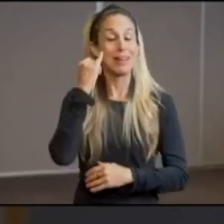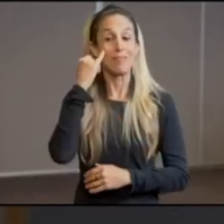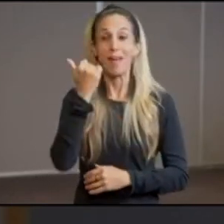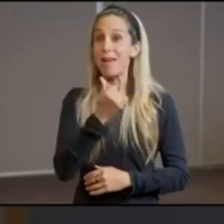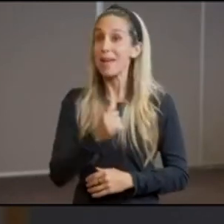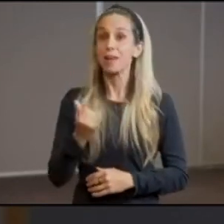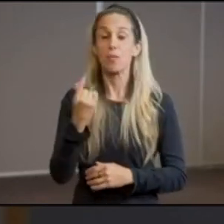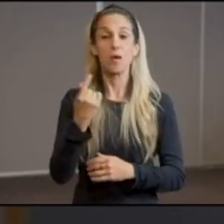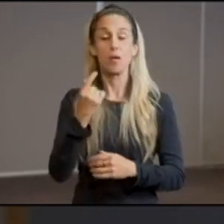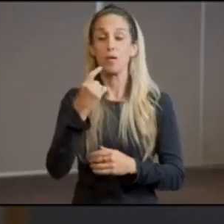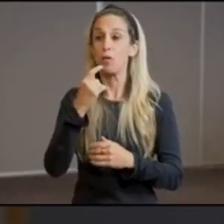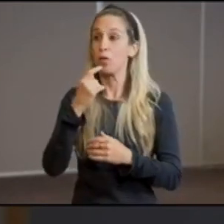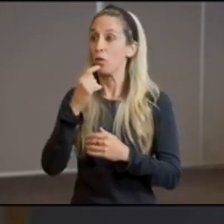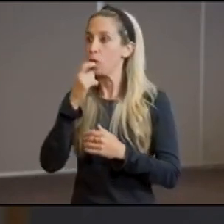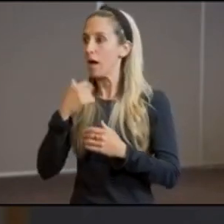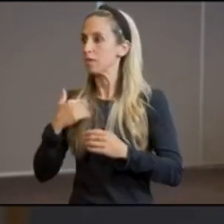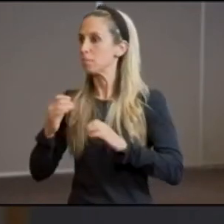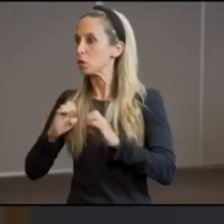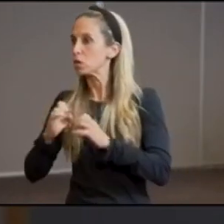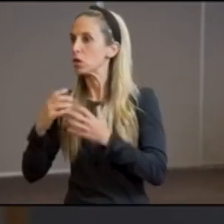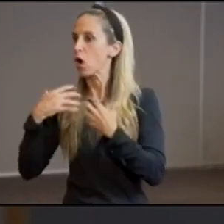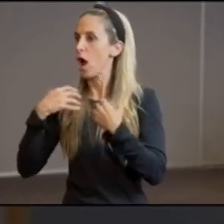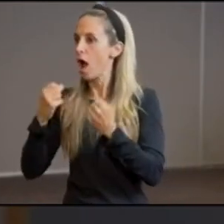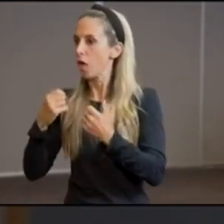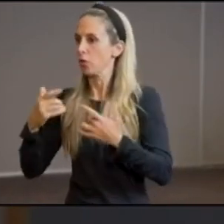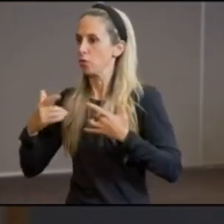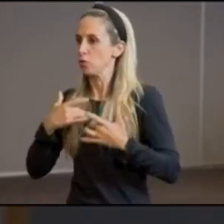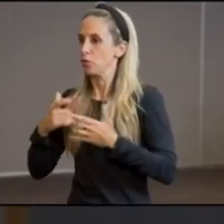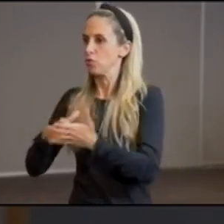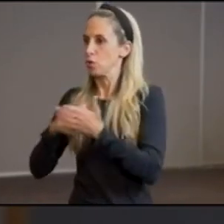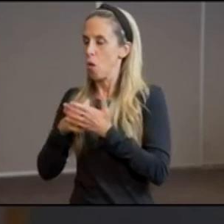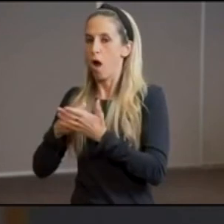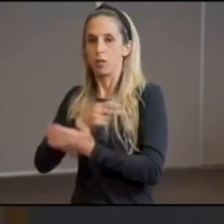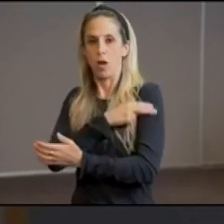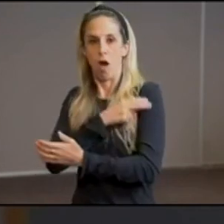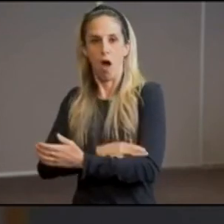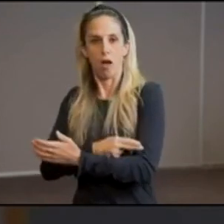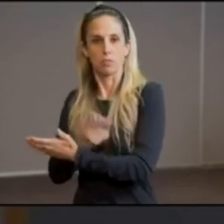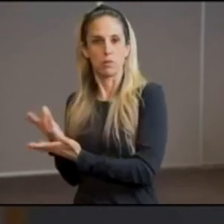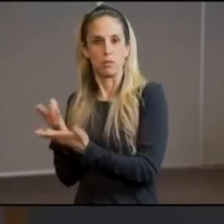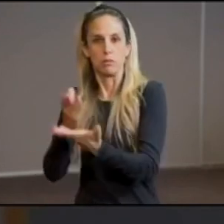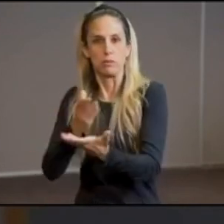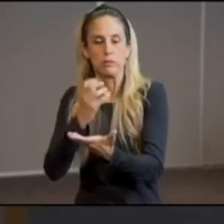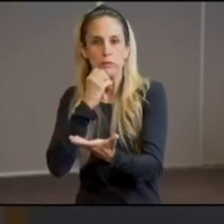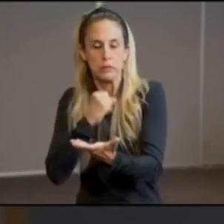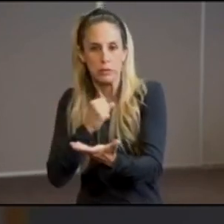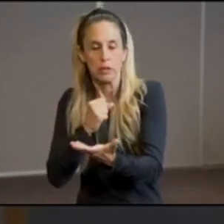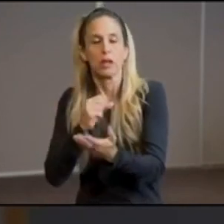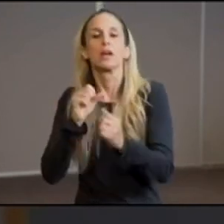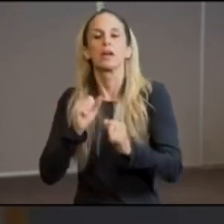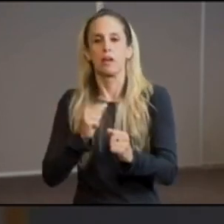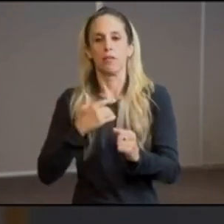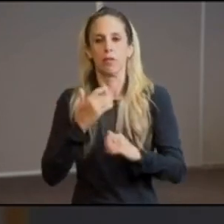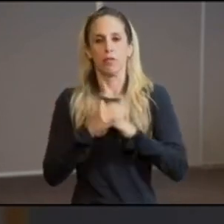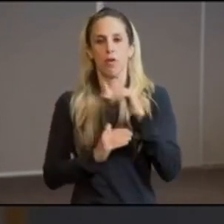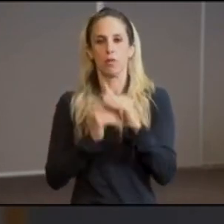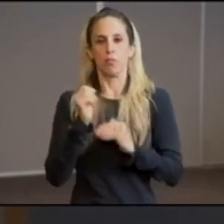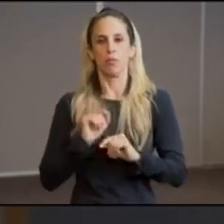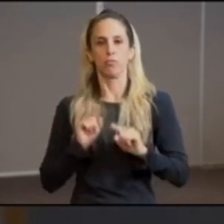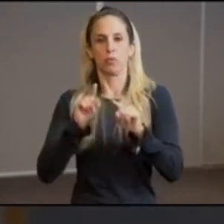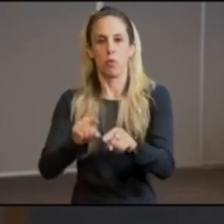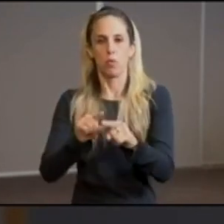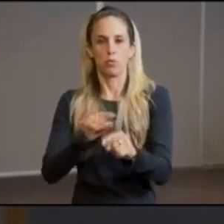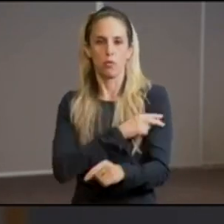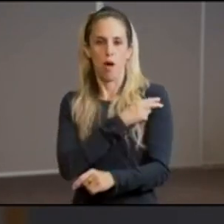anybody else with any other kind of a health concern that requires hospital level care can feel completely comfortable going